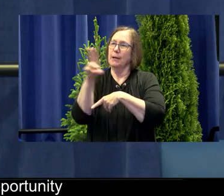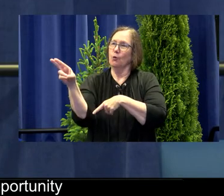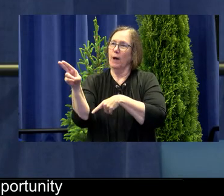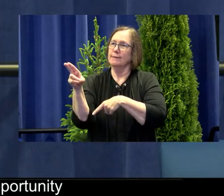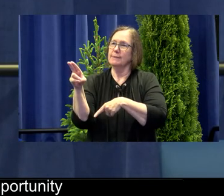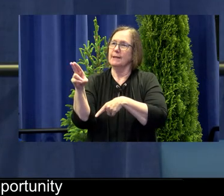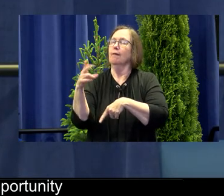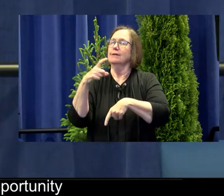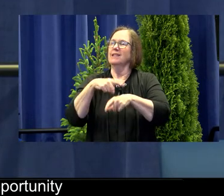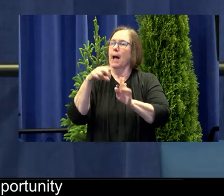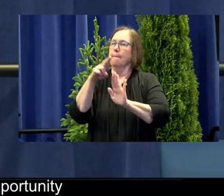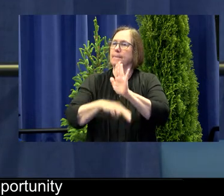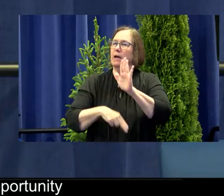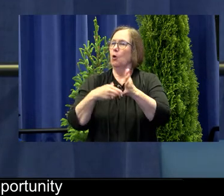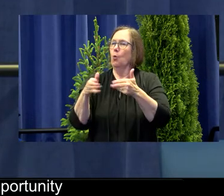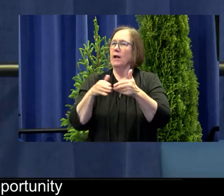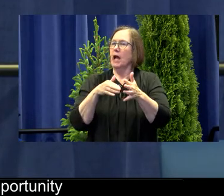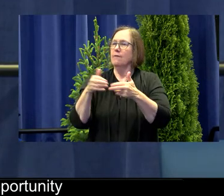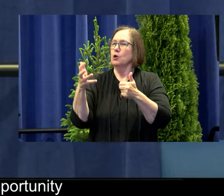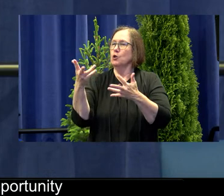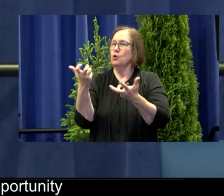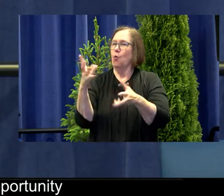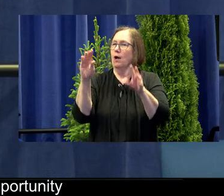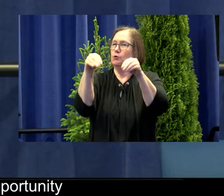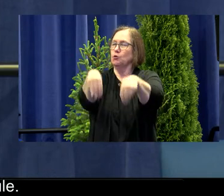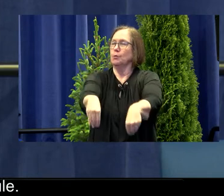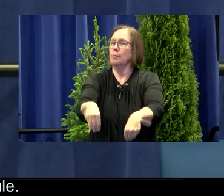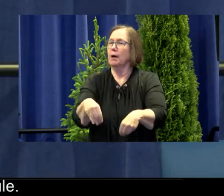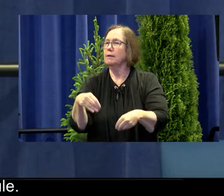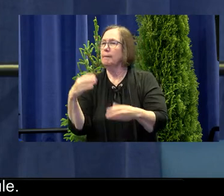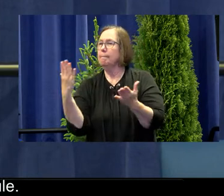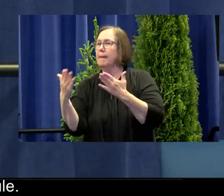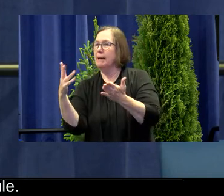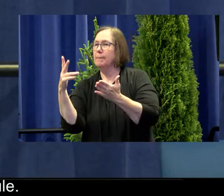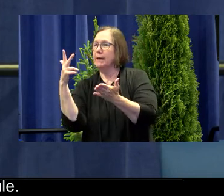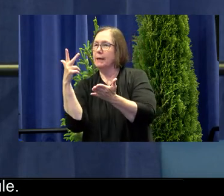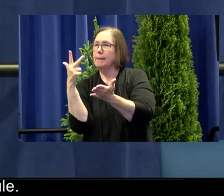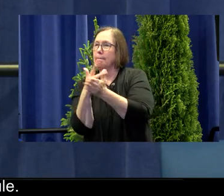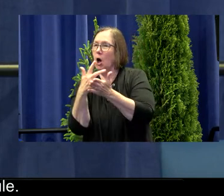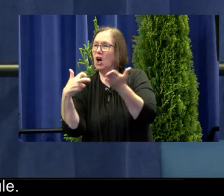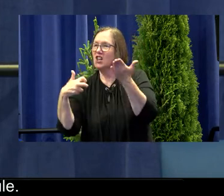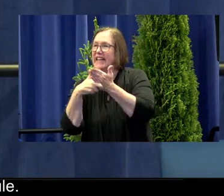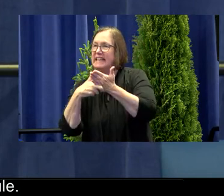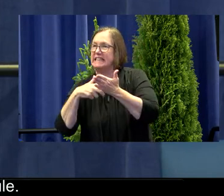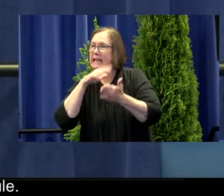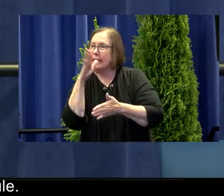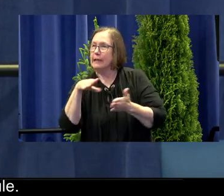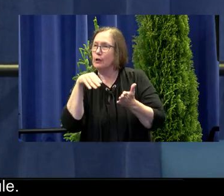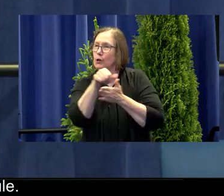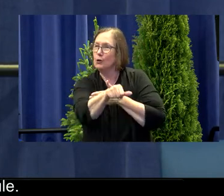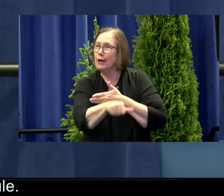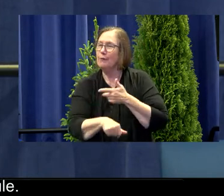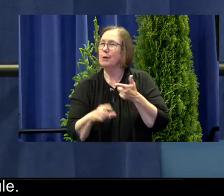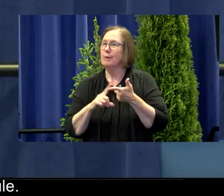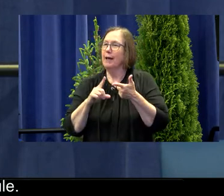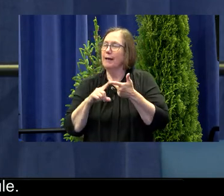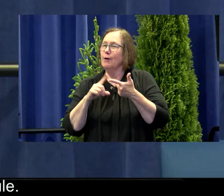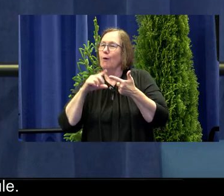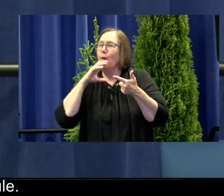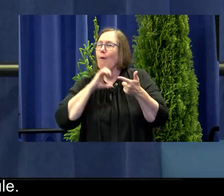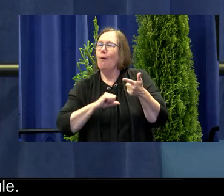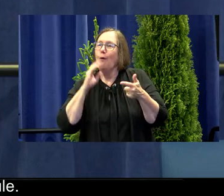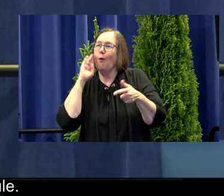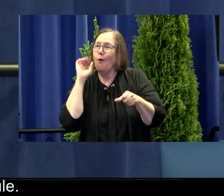capsule. Whatever your heart desires, unpaid parking tickets, unfinished assignments,